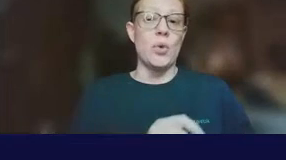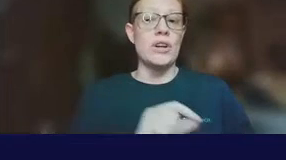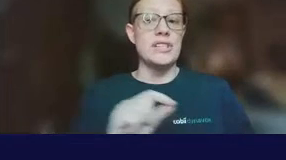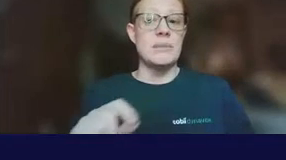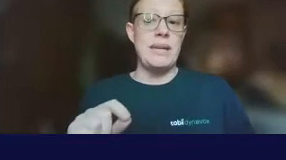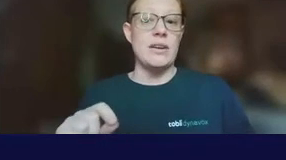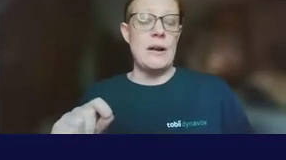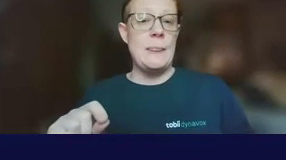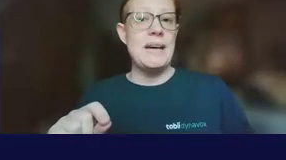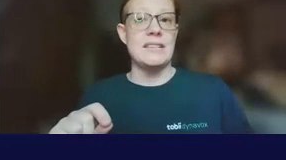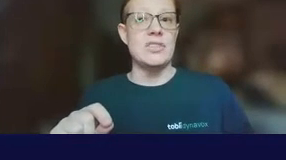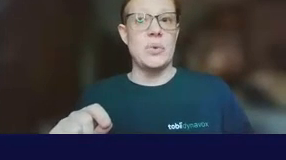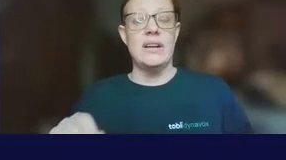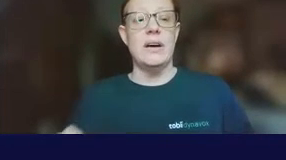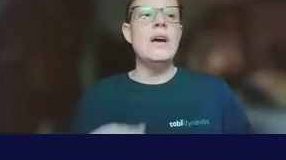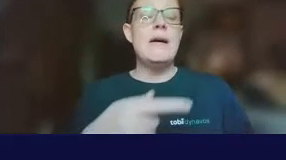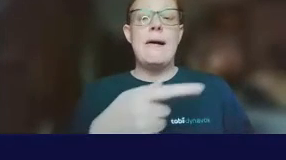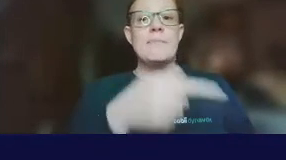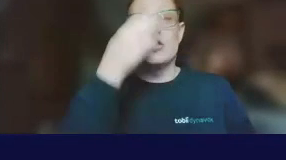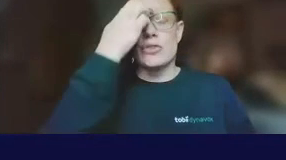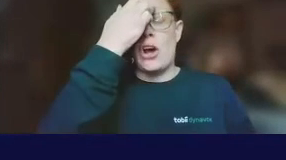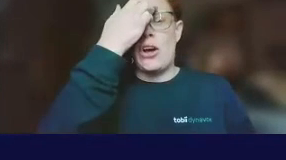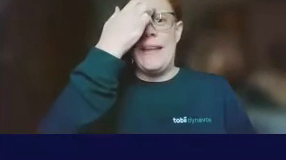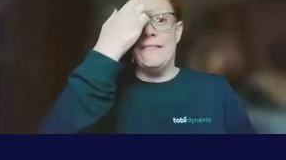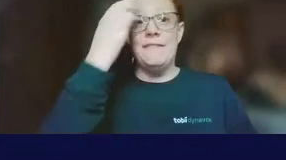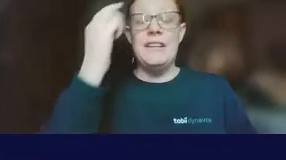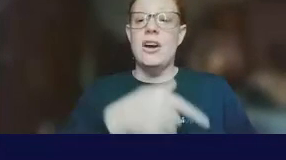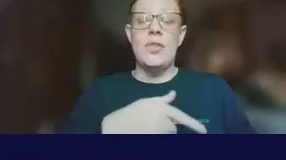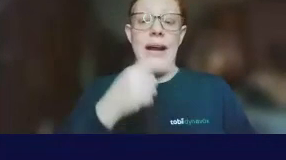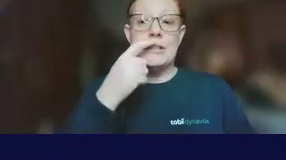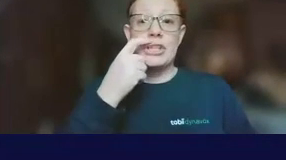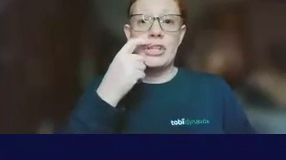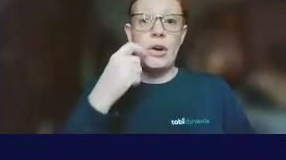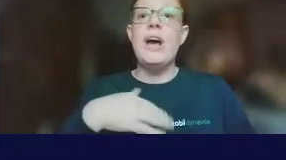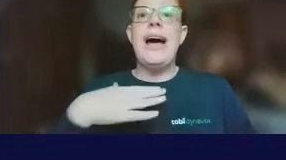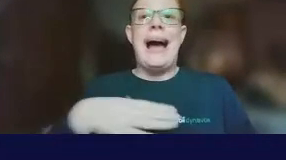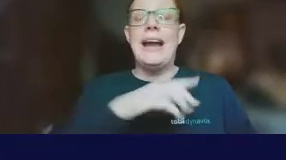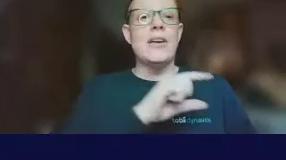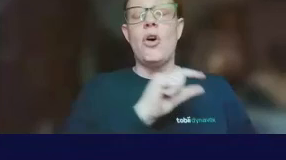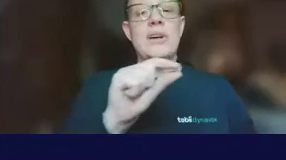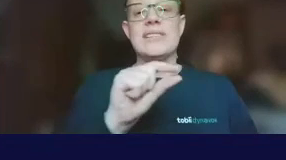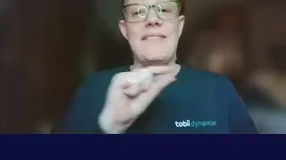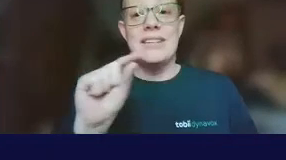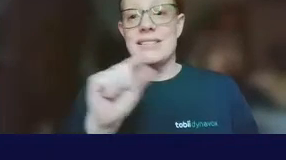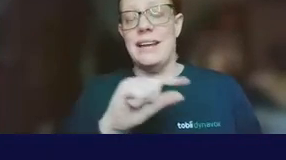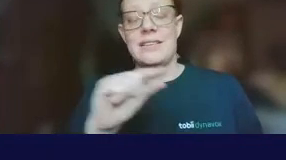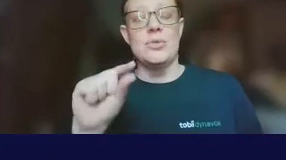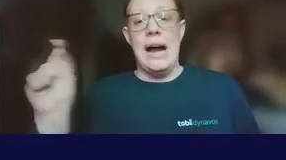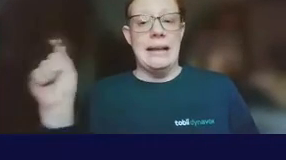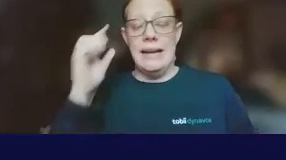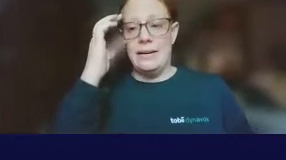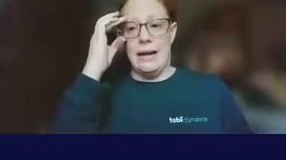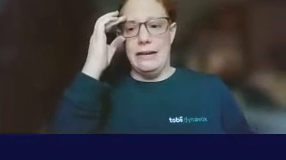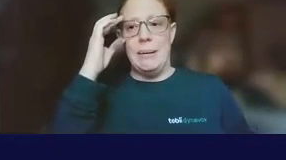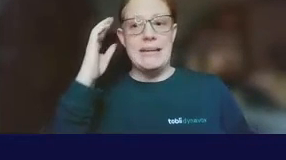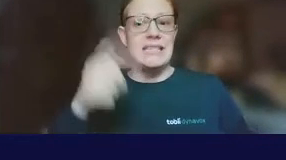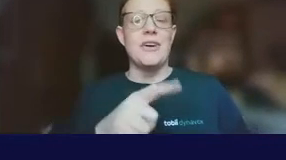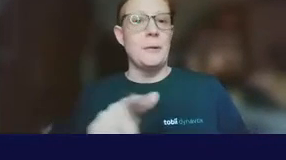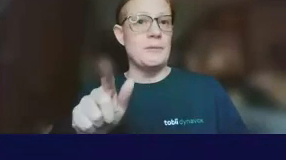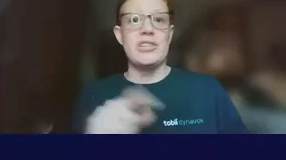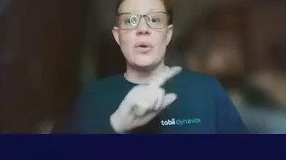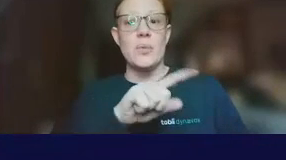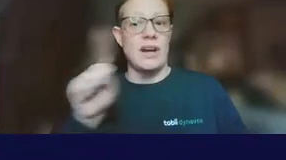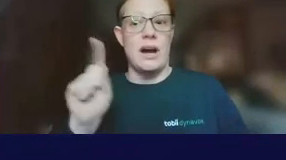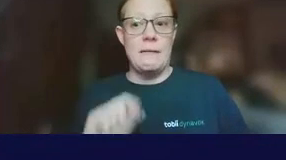of the words that appear in the message window. You saw in that video that I just showed, I always have it set to highlight kind of by